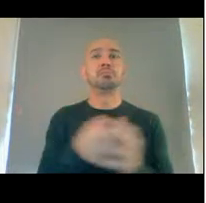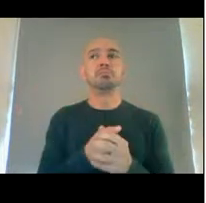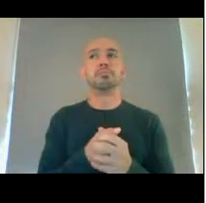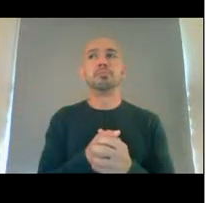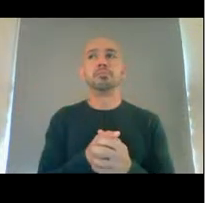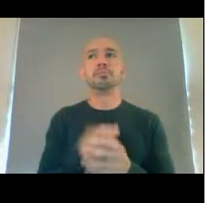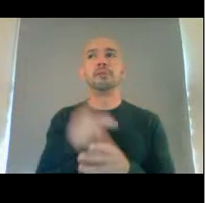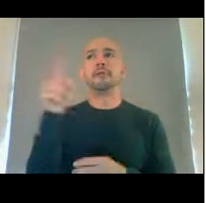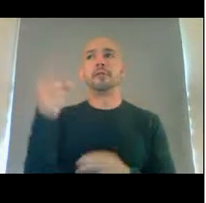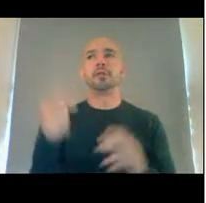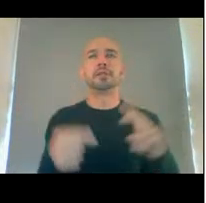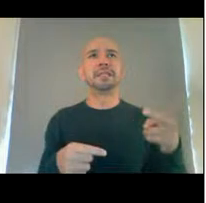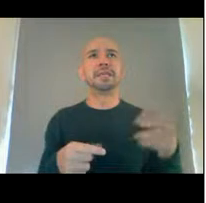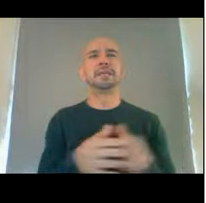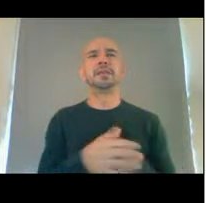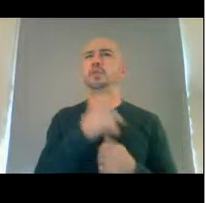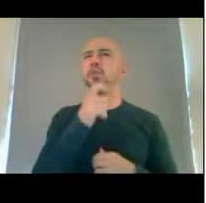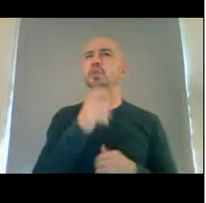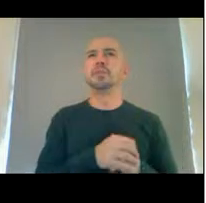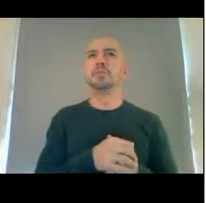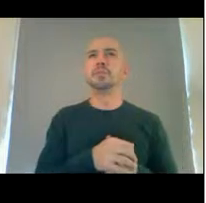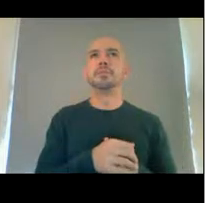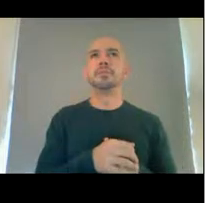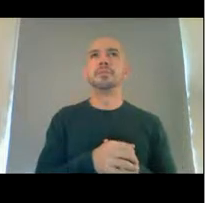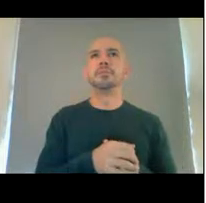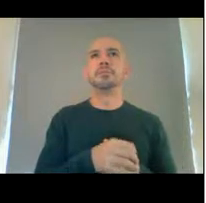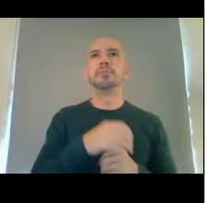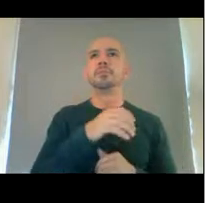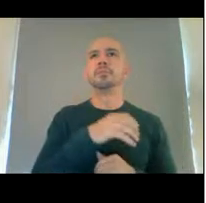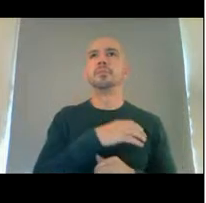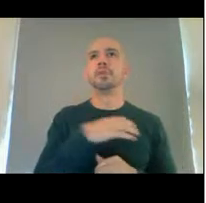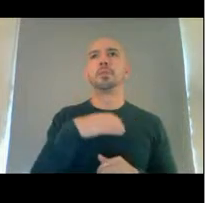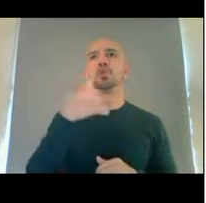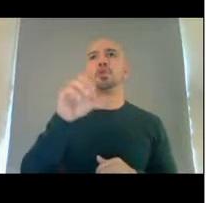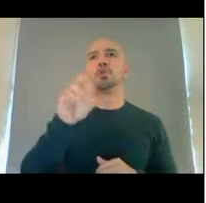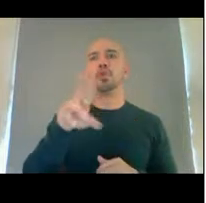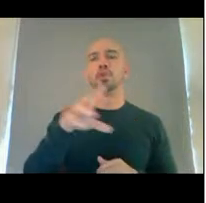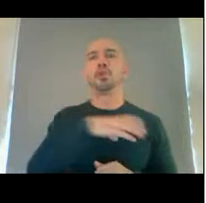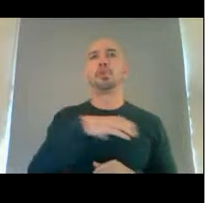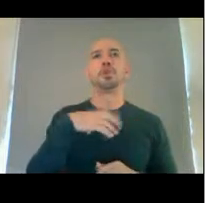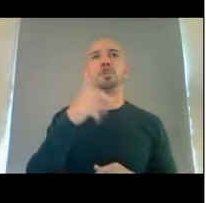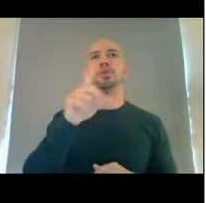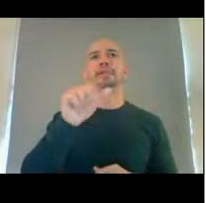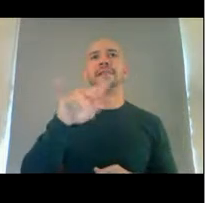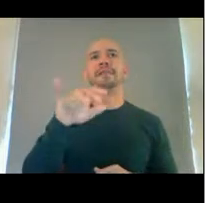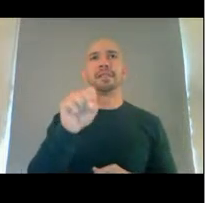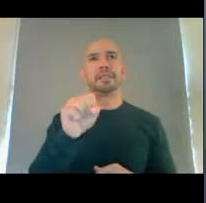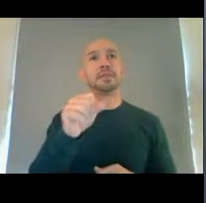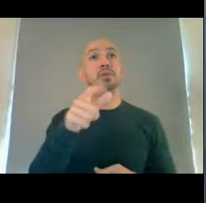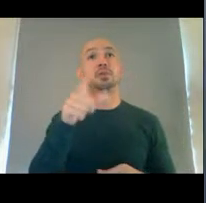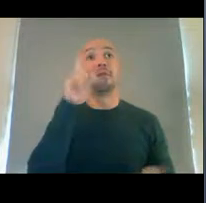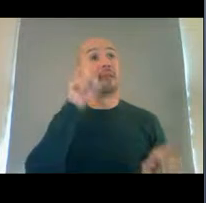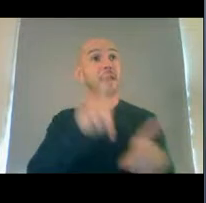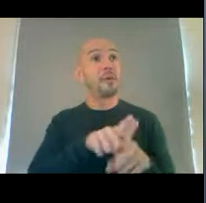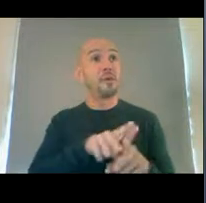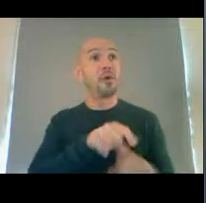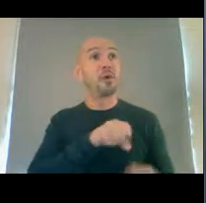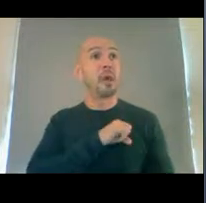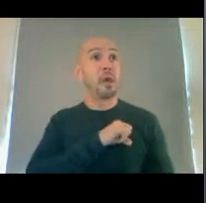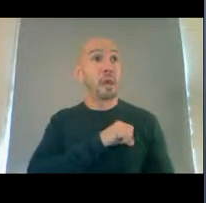second that was uh commissioner liu and commissioner davis all those in favor aye